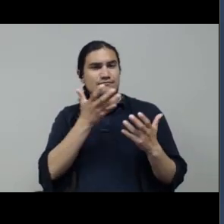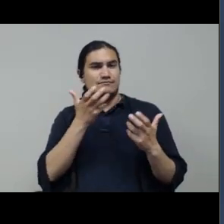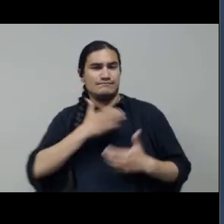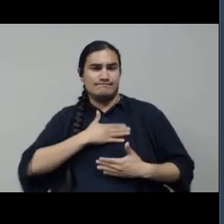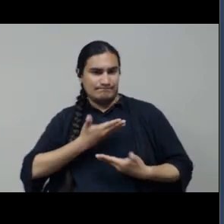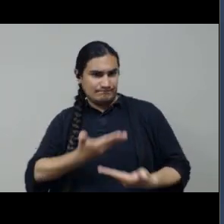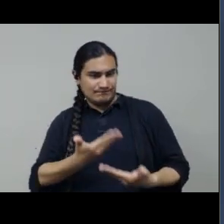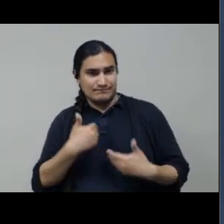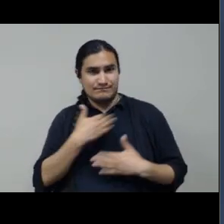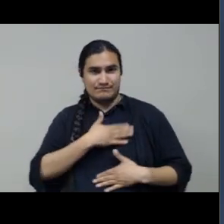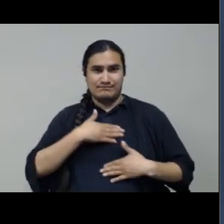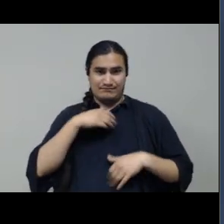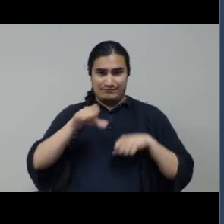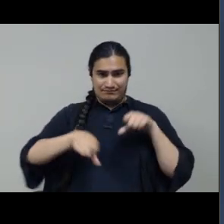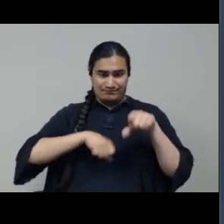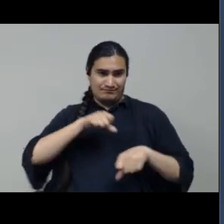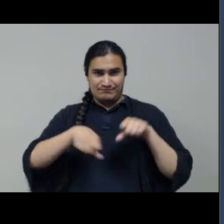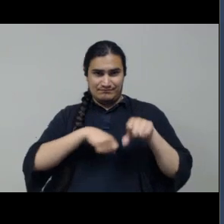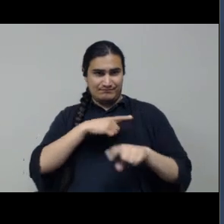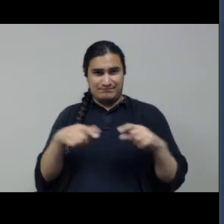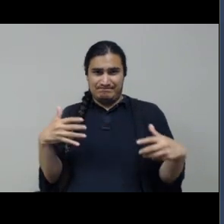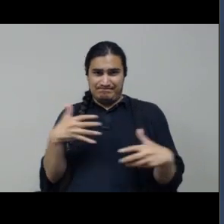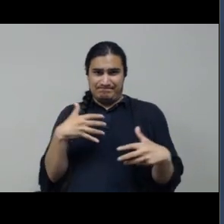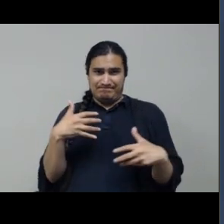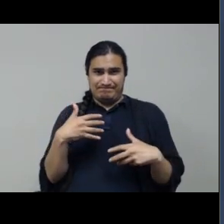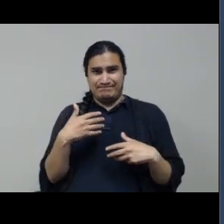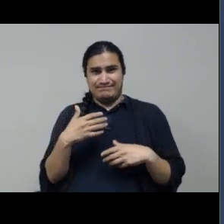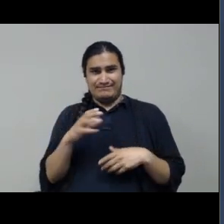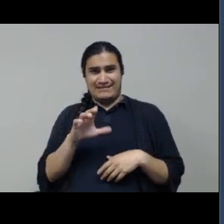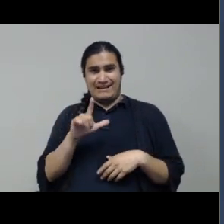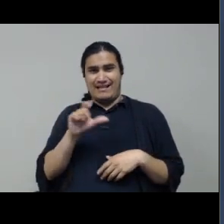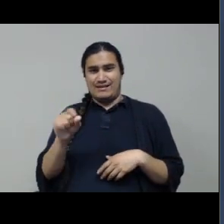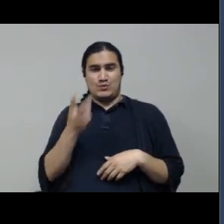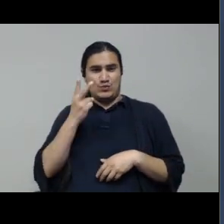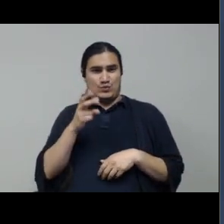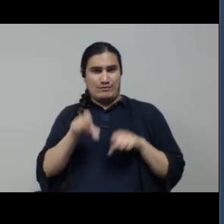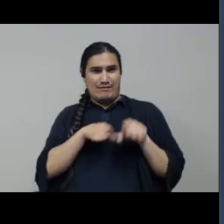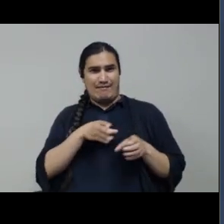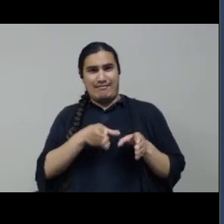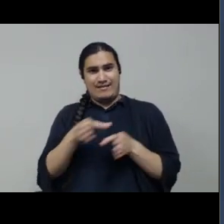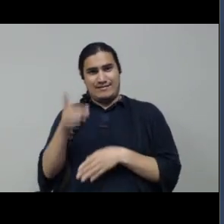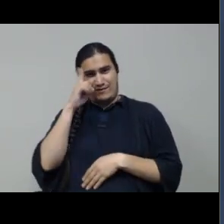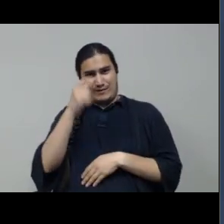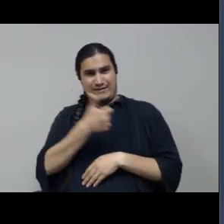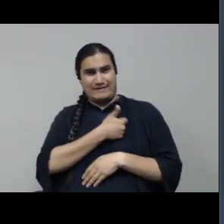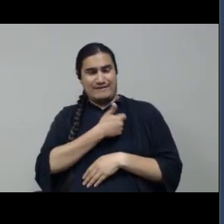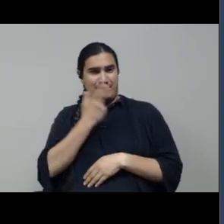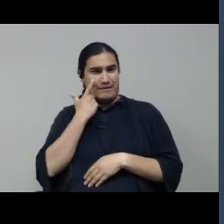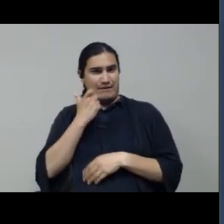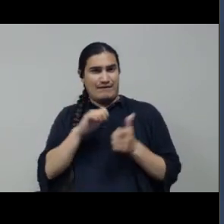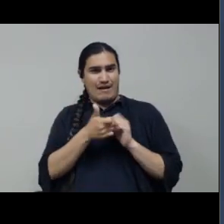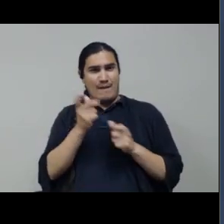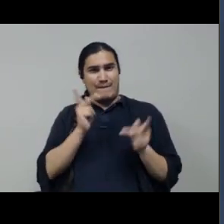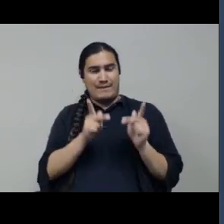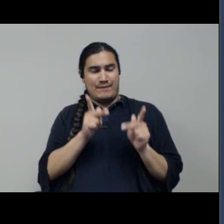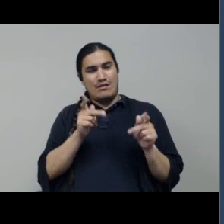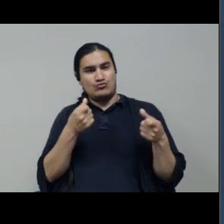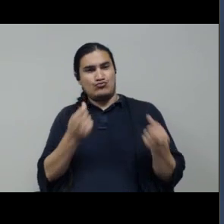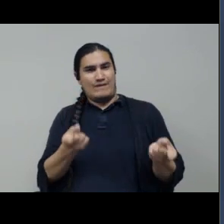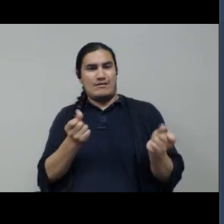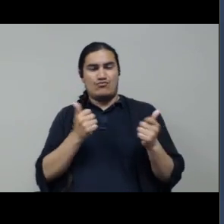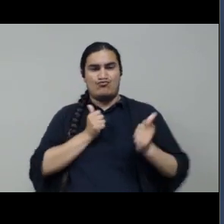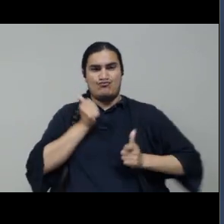love cycling, but I'm afraid of these class 2 bike lanes for myself, given how people are driving so aggressively these days.